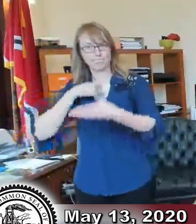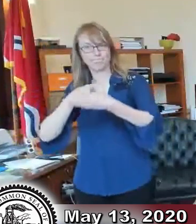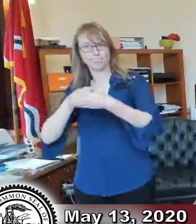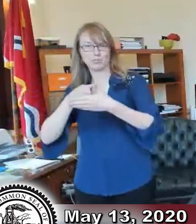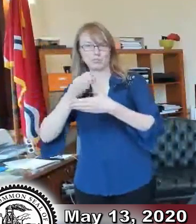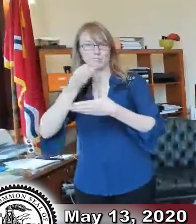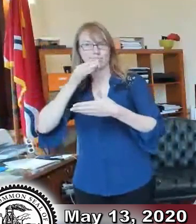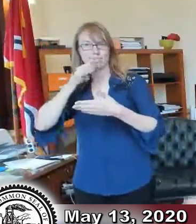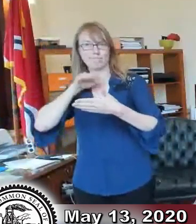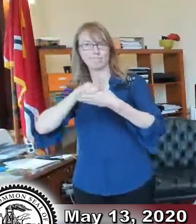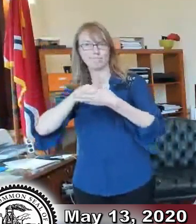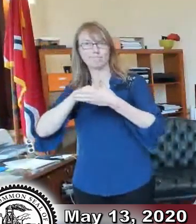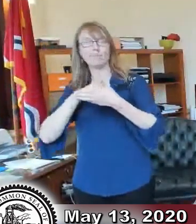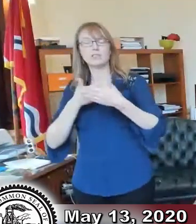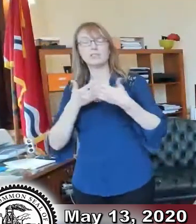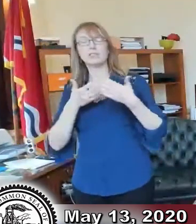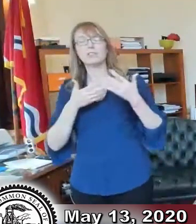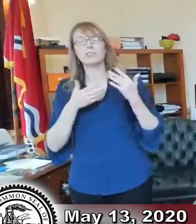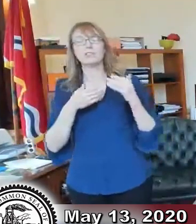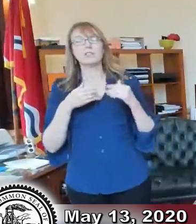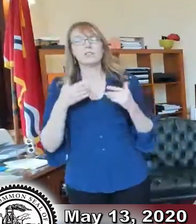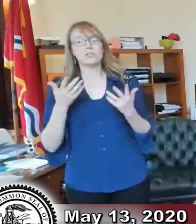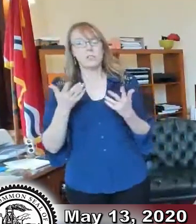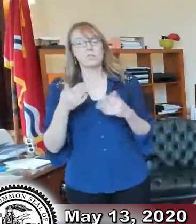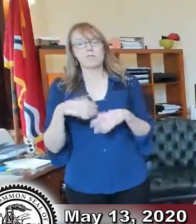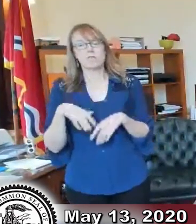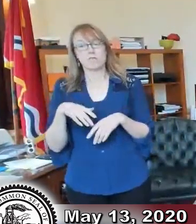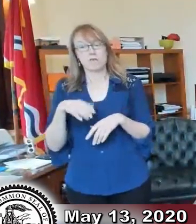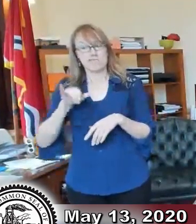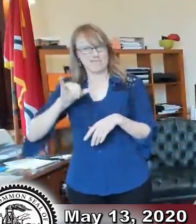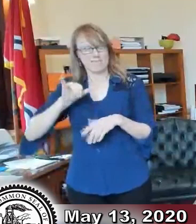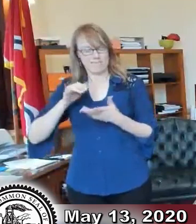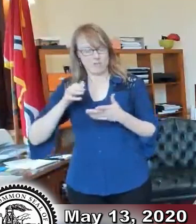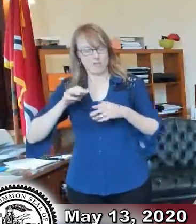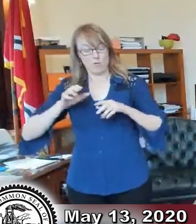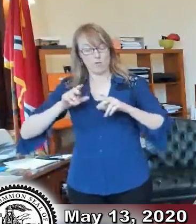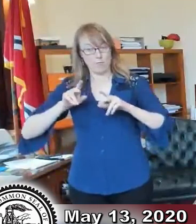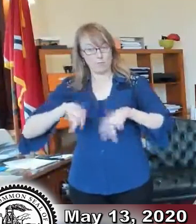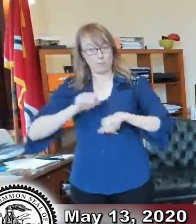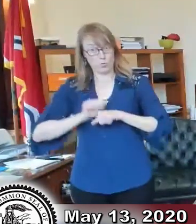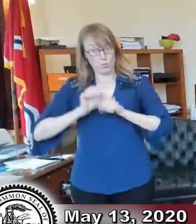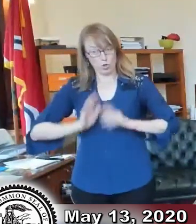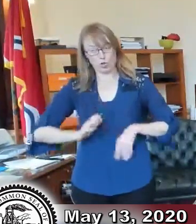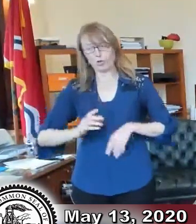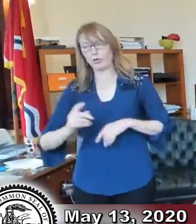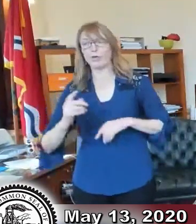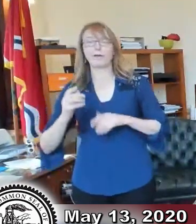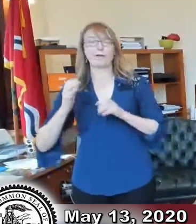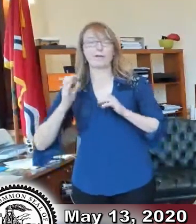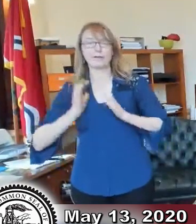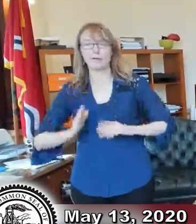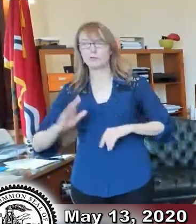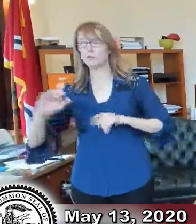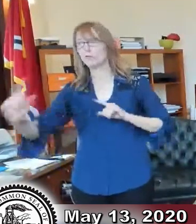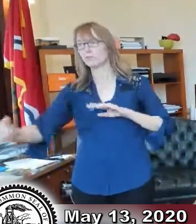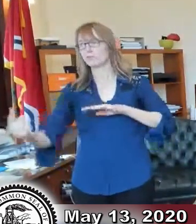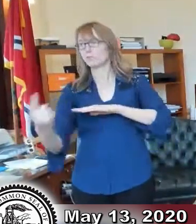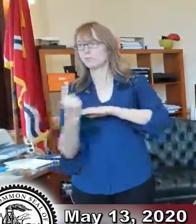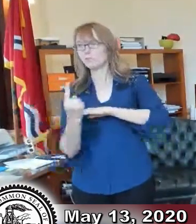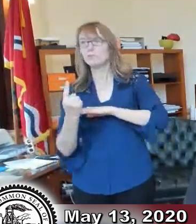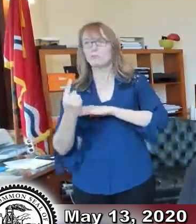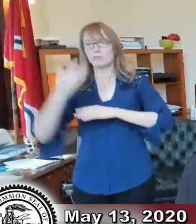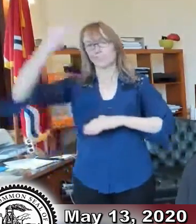counter. So there are a lot of those things that have to happen under the new standards. But